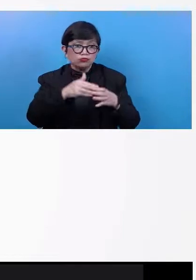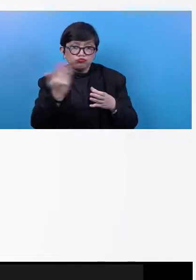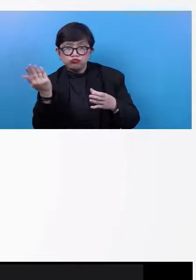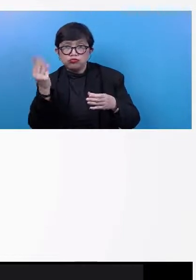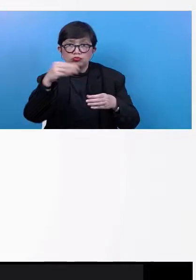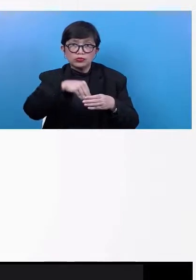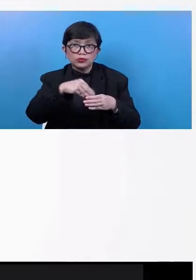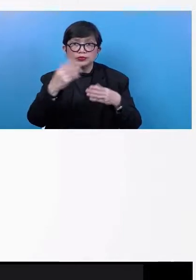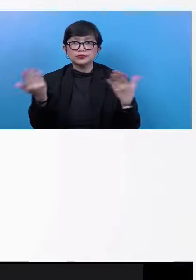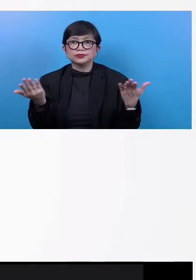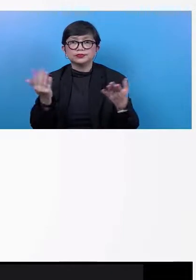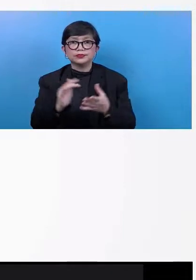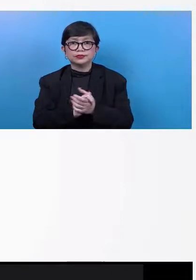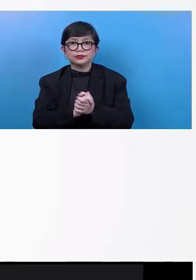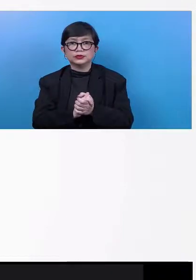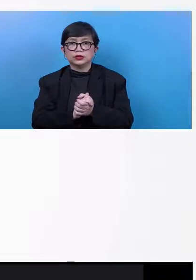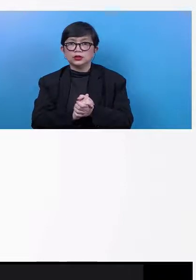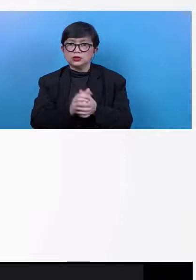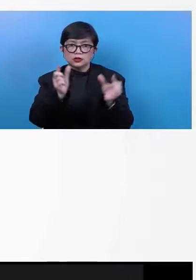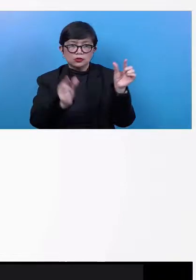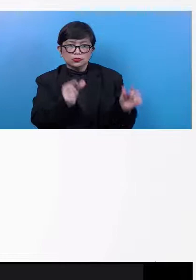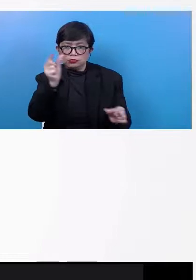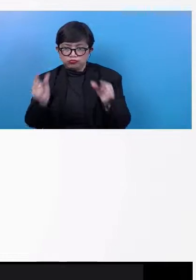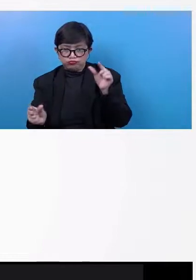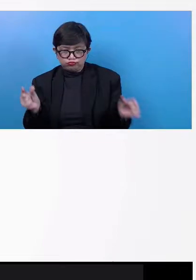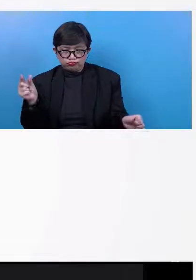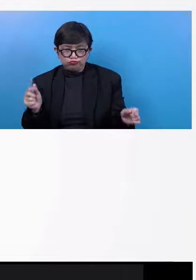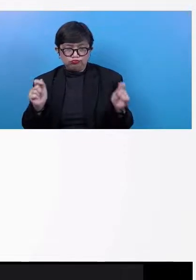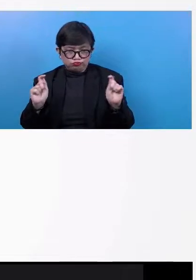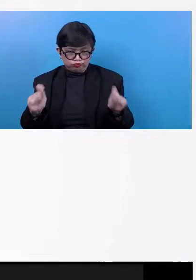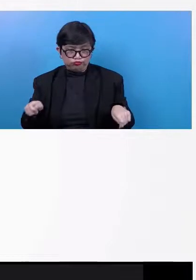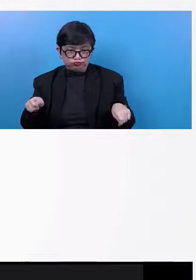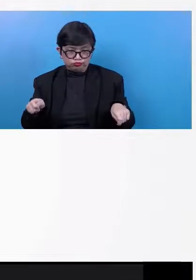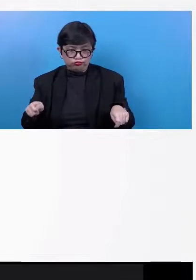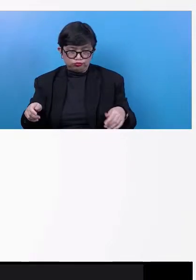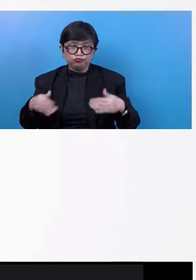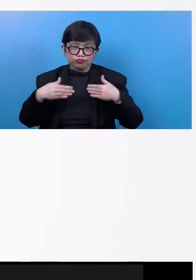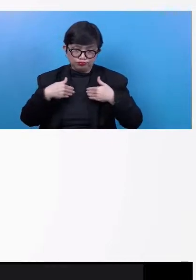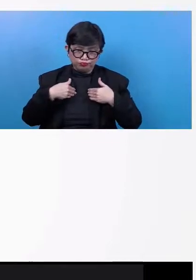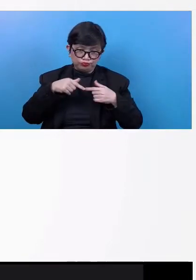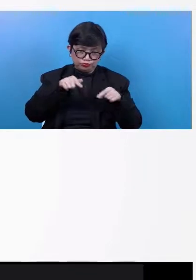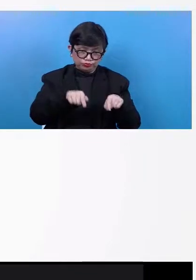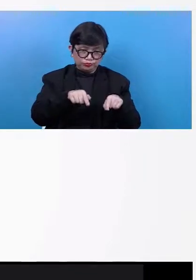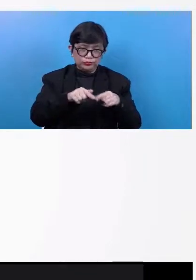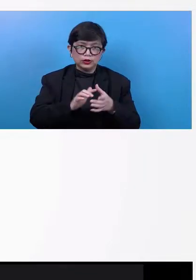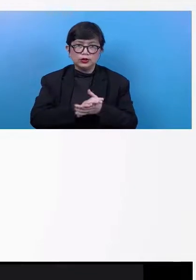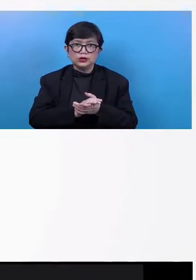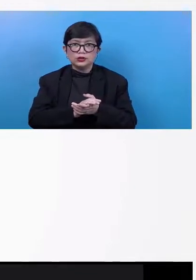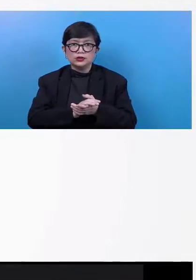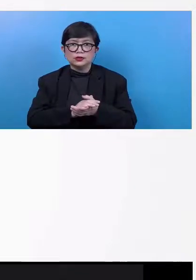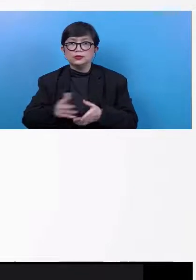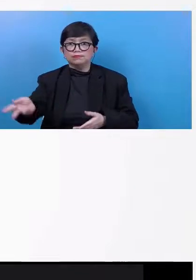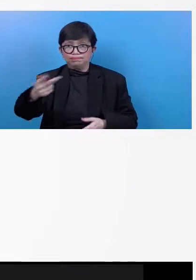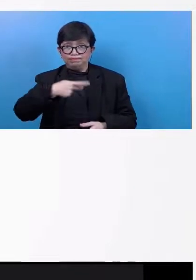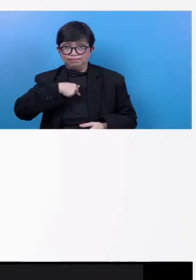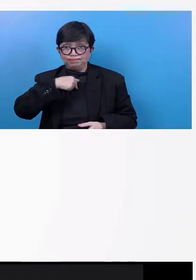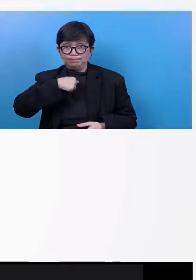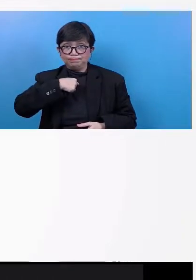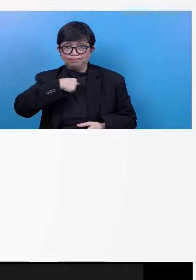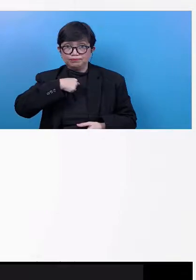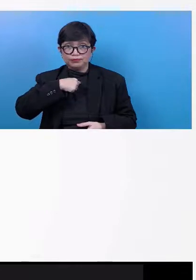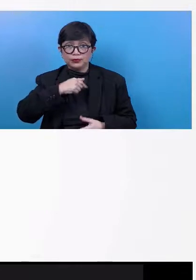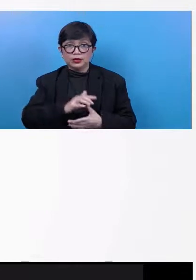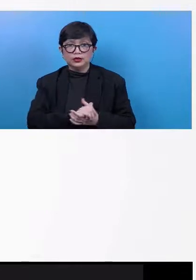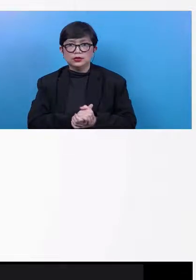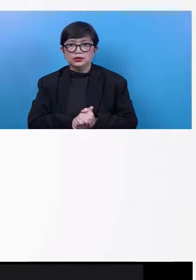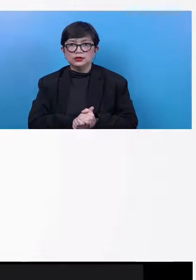or disuse that piece of infrastructure under various circumstances? And for us, and in